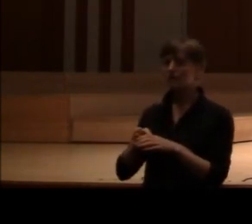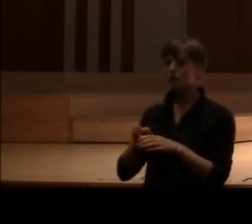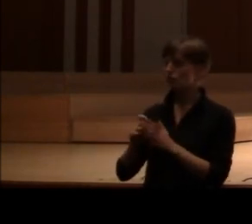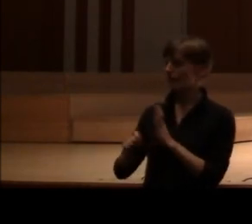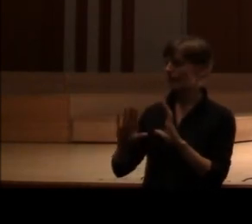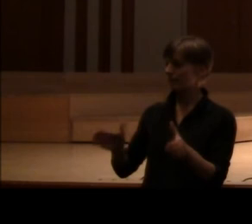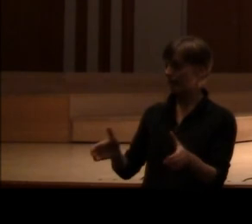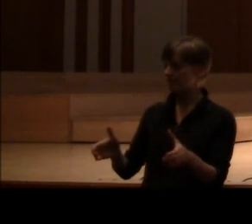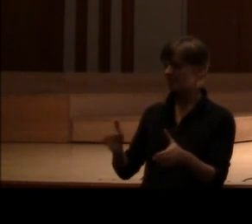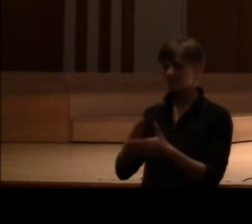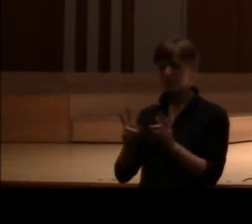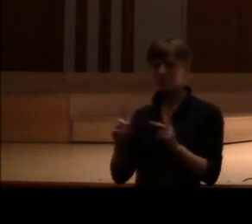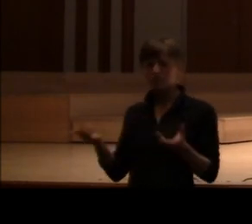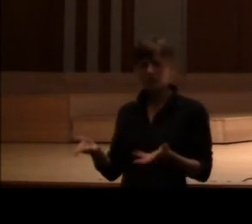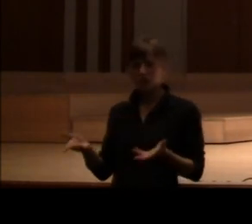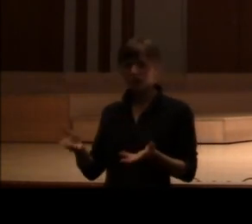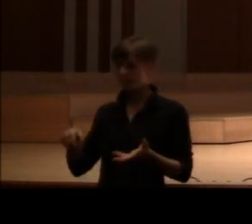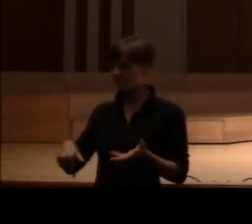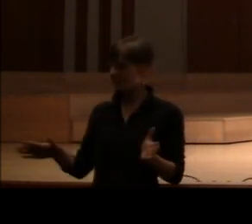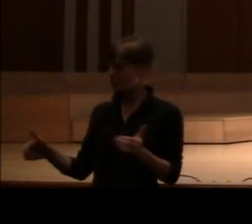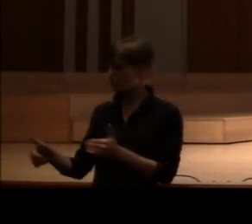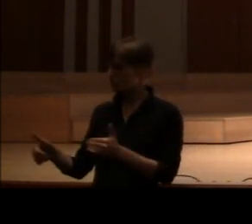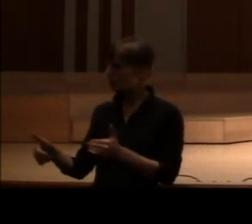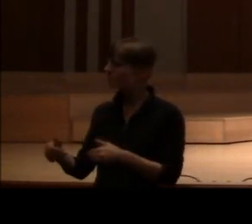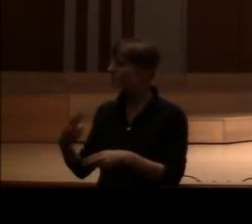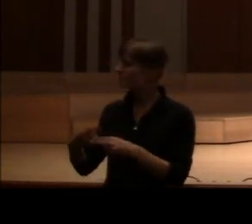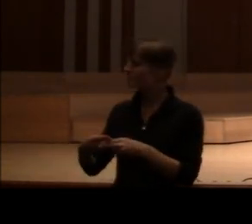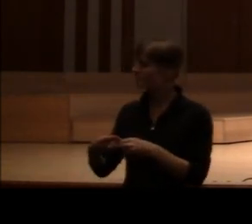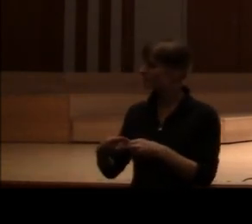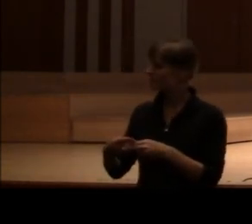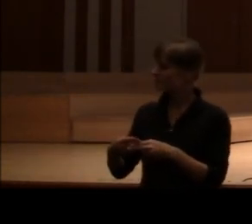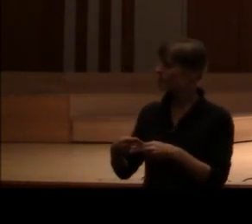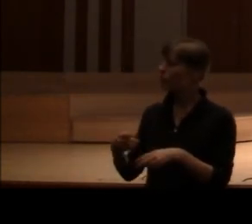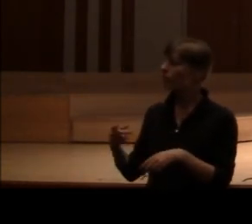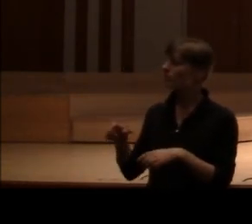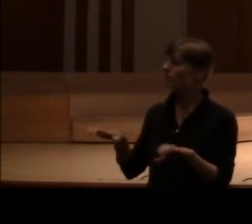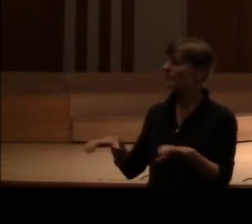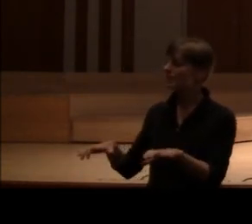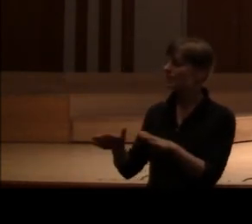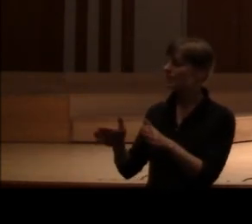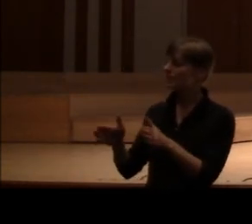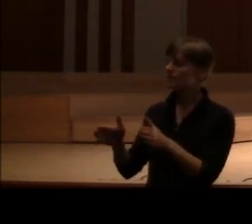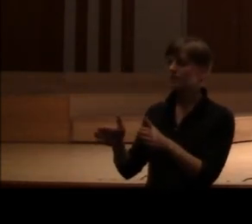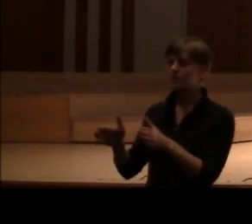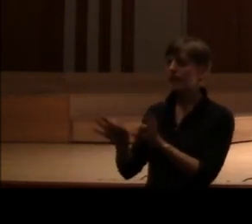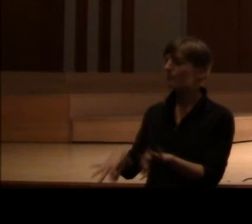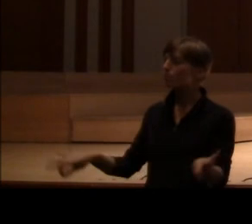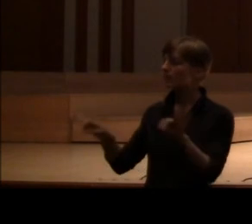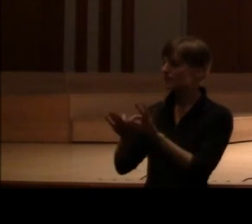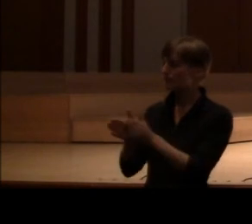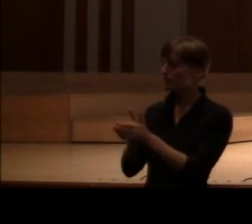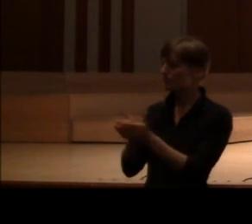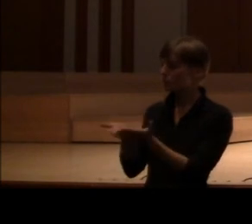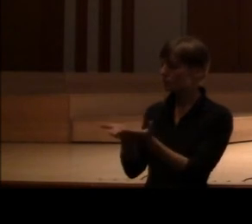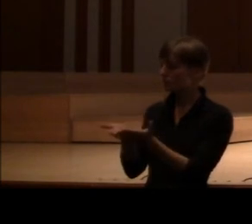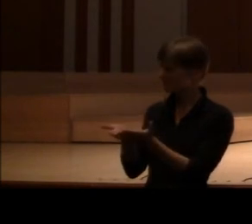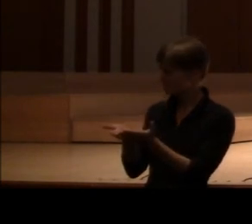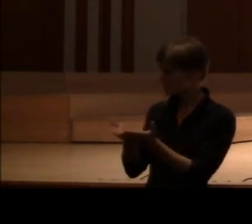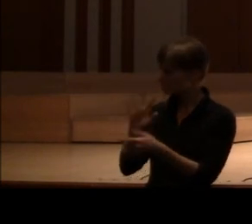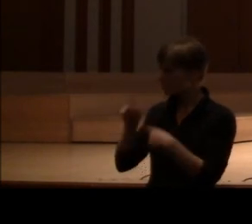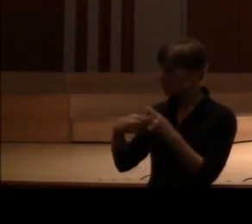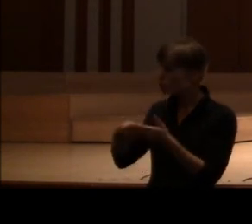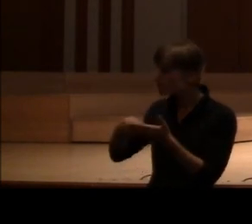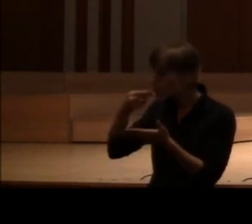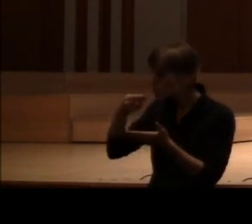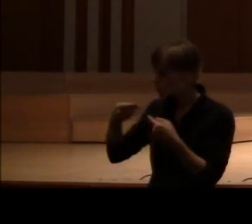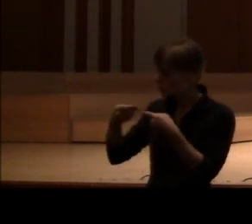we did The Important Book, which is a book that is, the important thing about a spoon is that it's hollow. You eat with it, it's something,